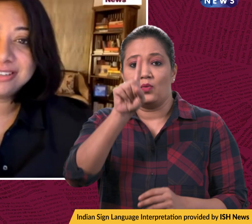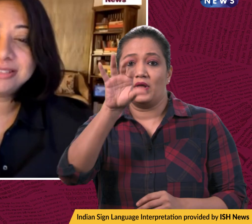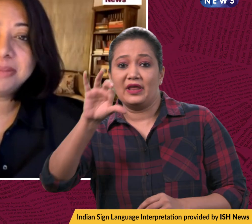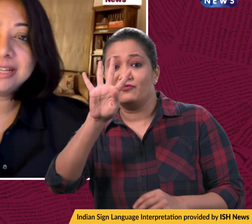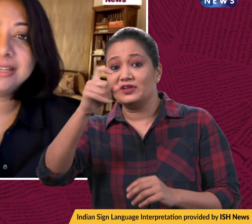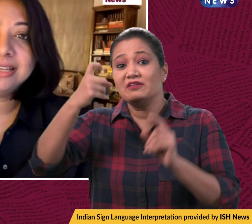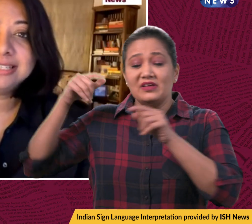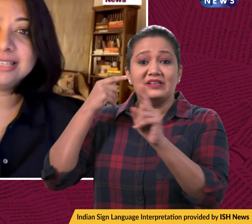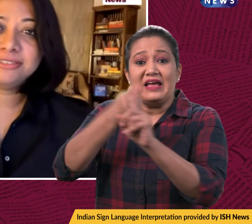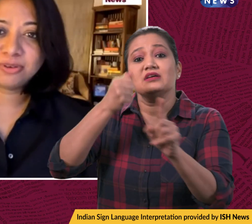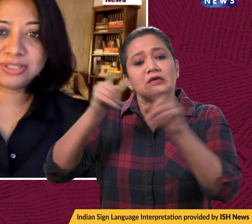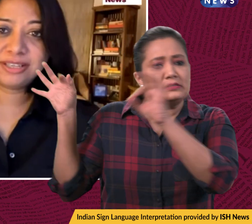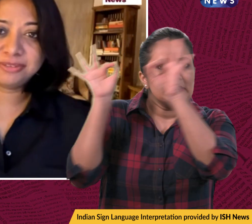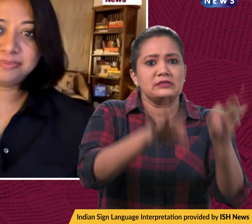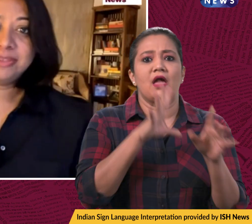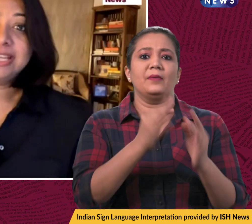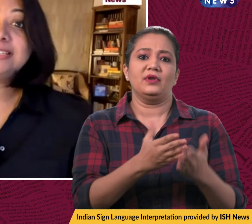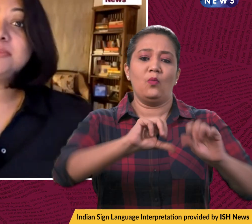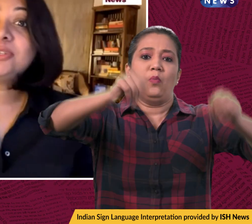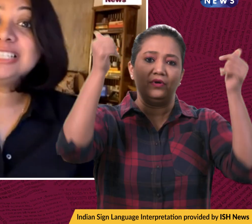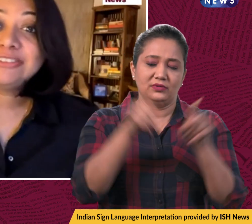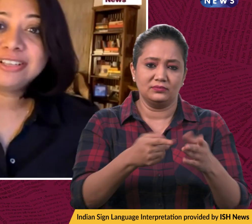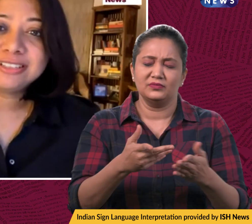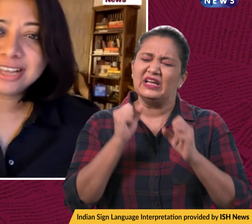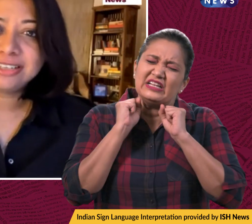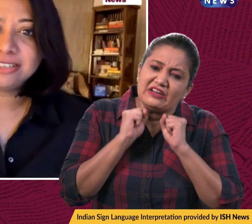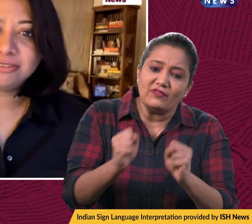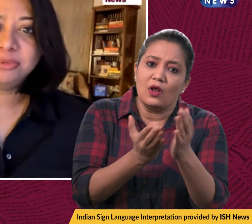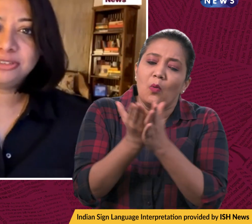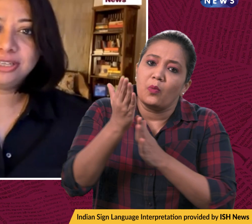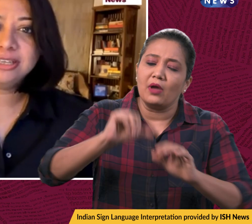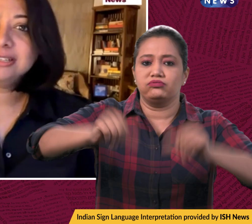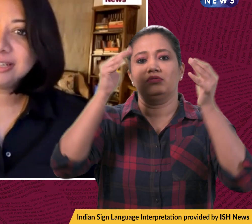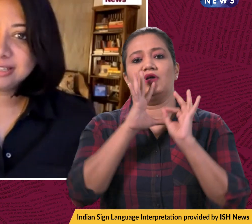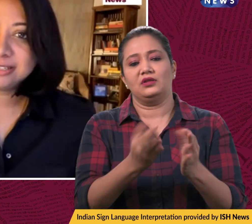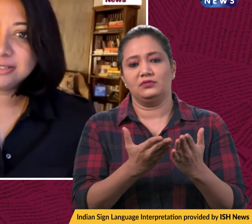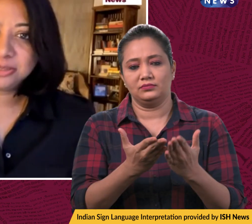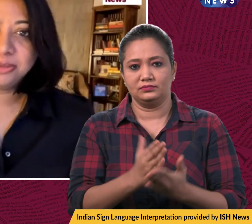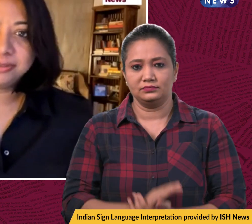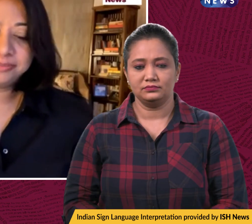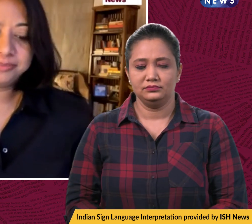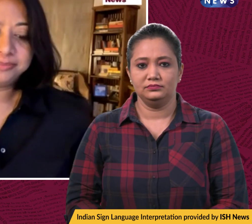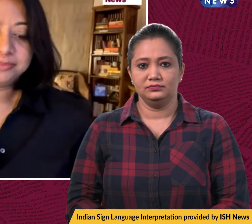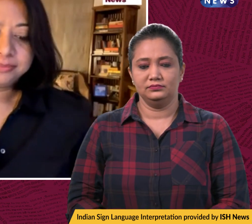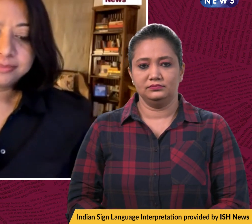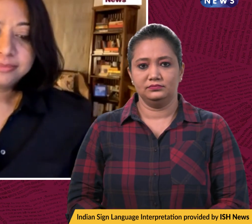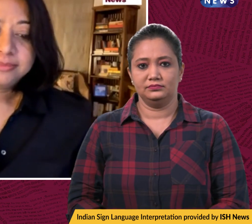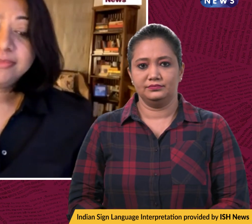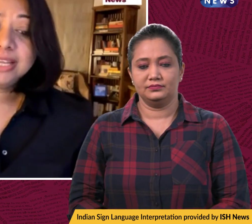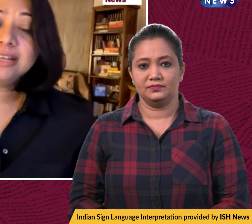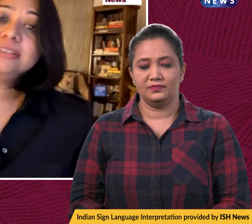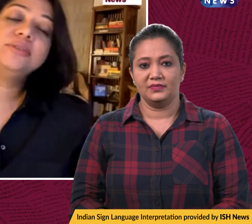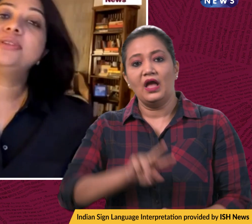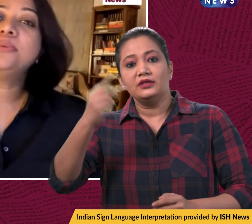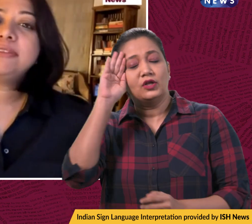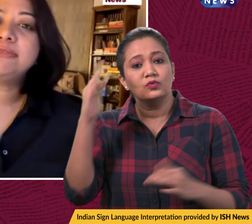for us back in 1947. It is the most difficult kind of victory there is to win.